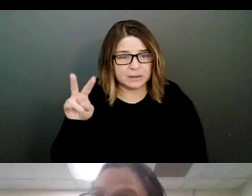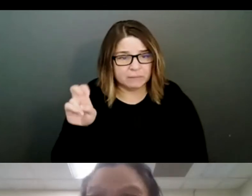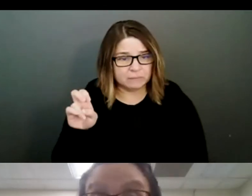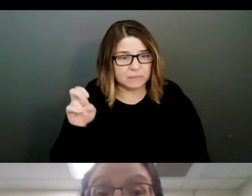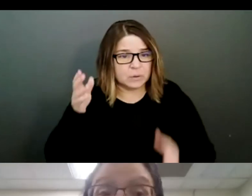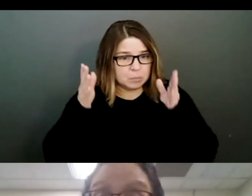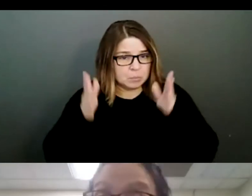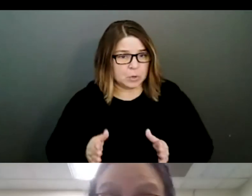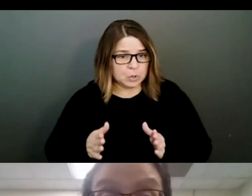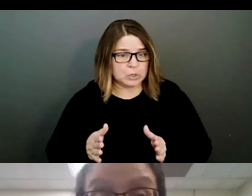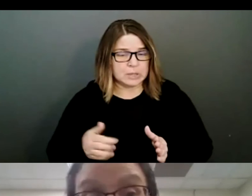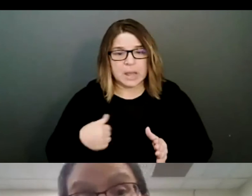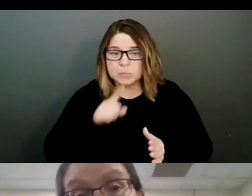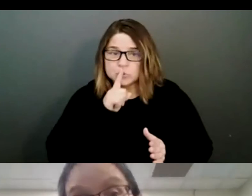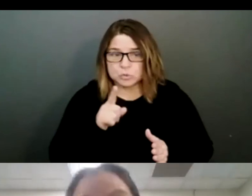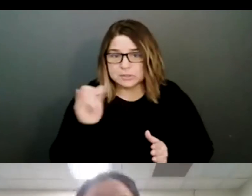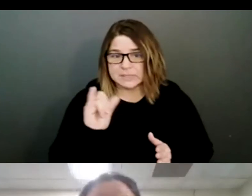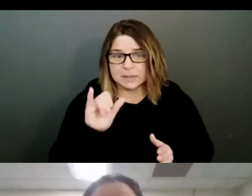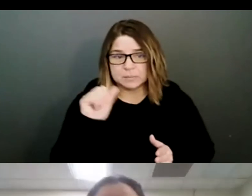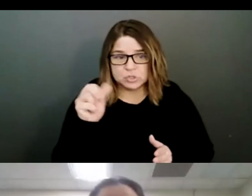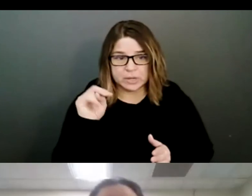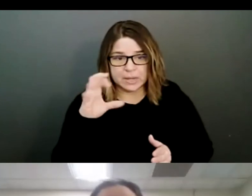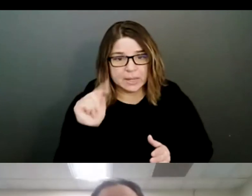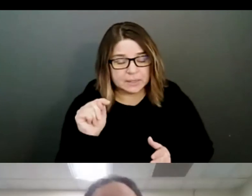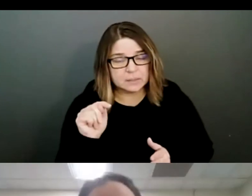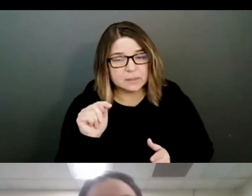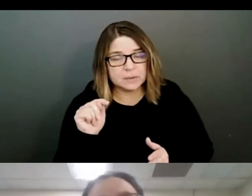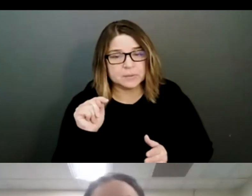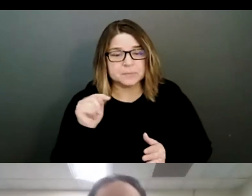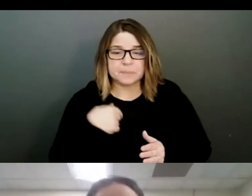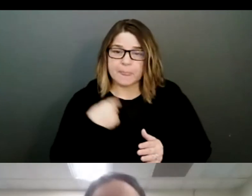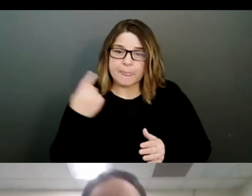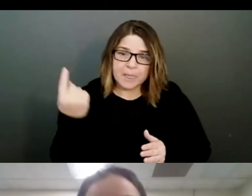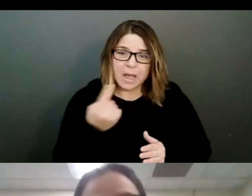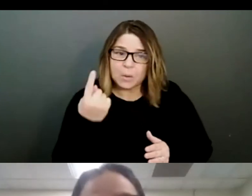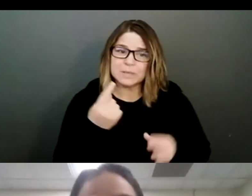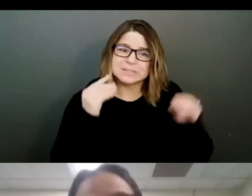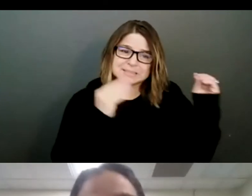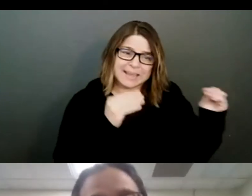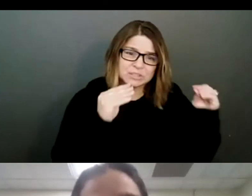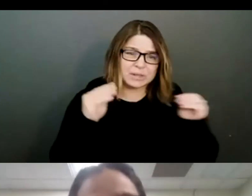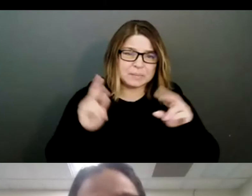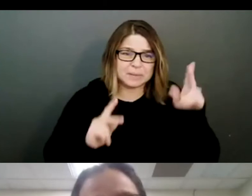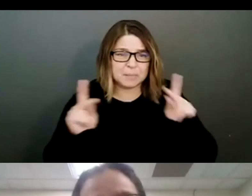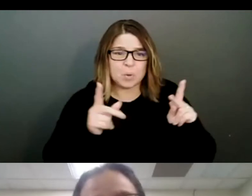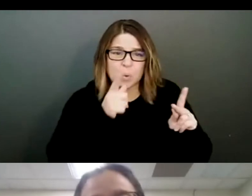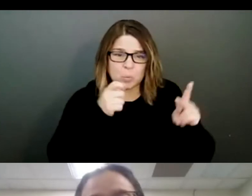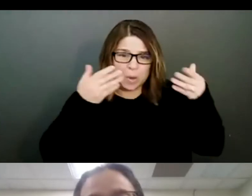and I'm sure you're this way too, Janet, is that you're always educating people at who you